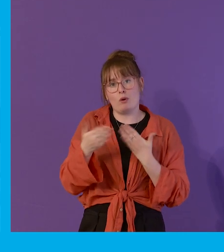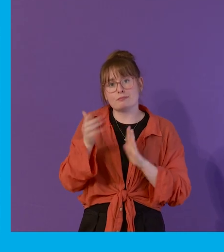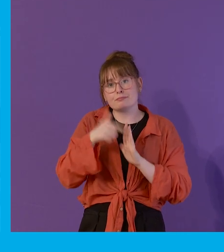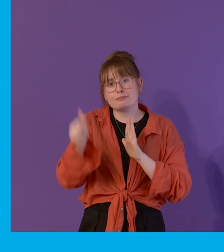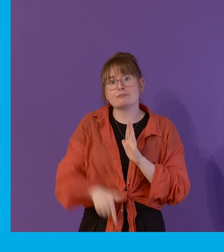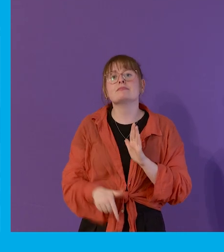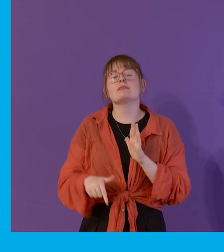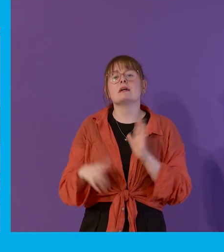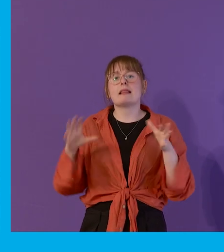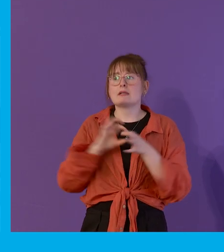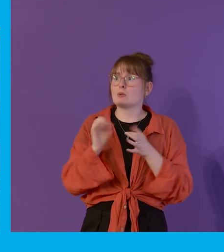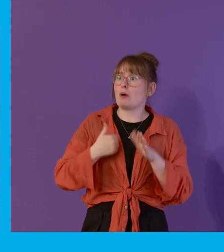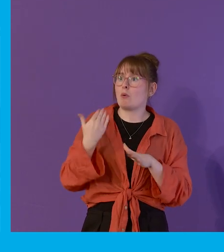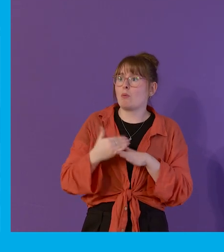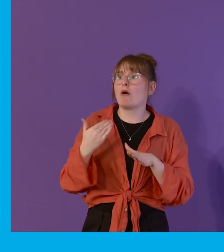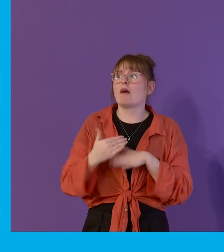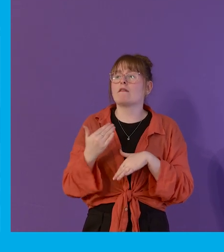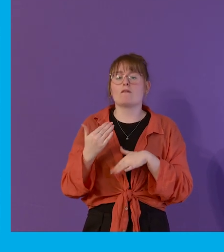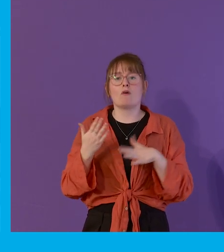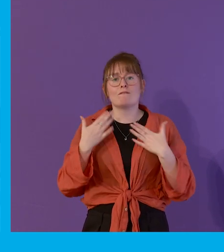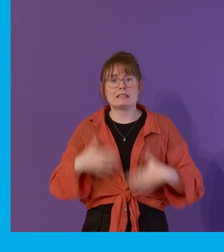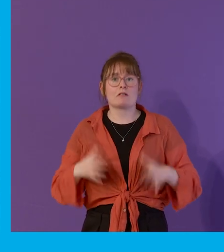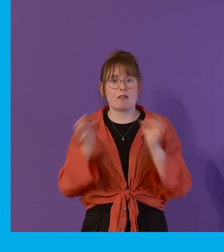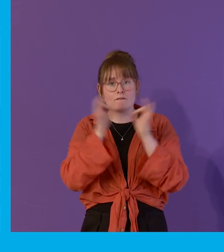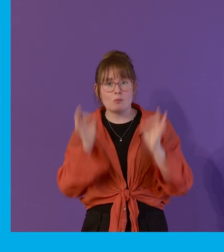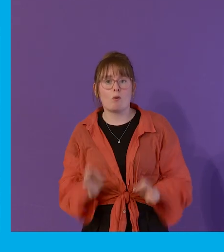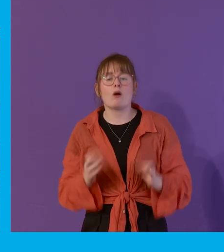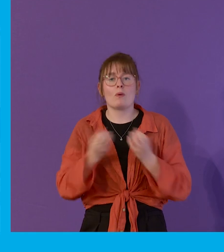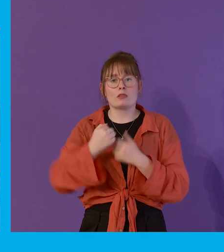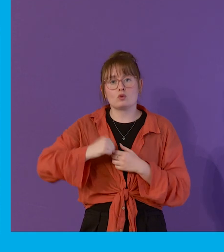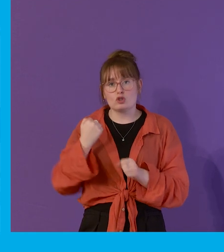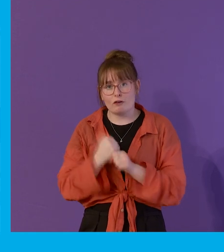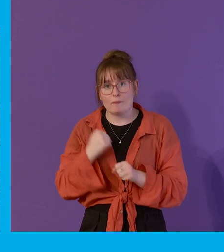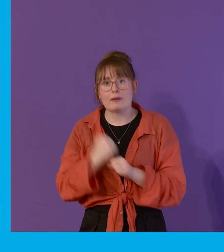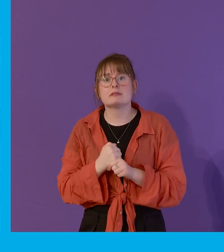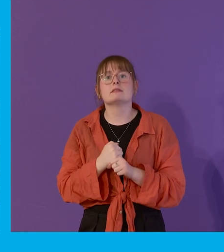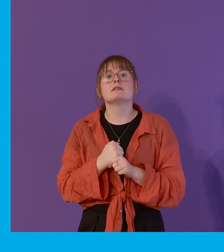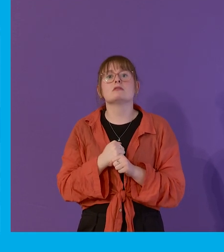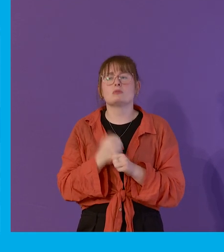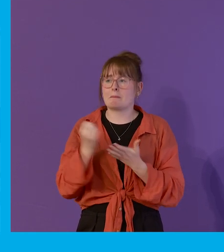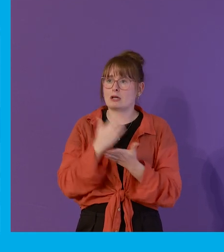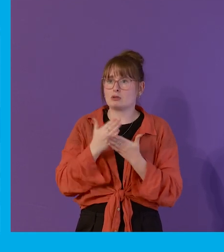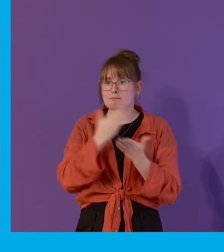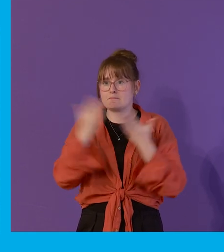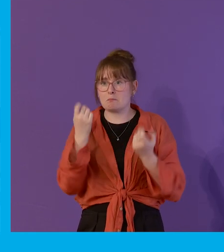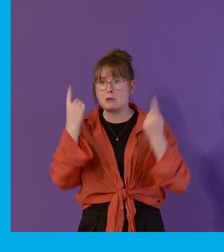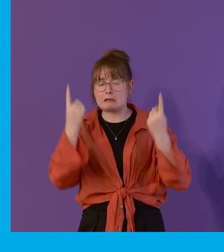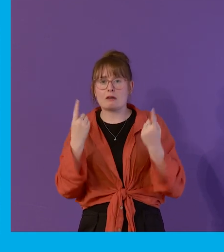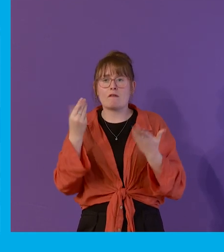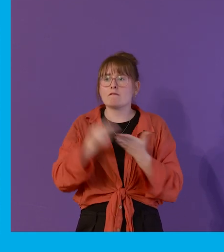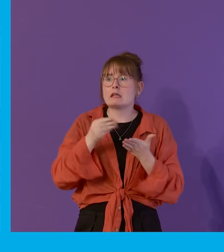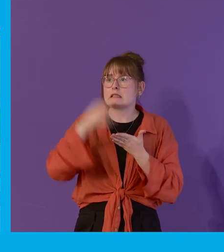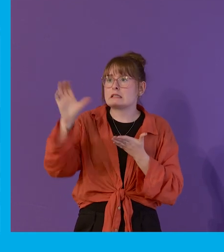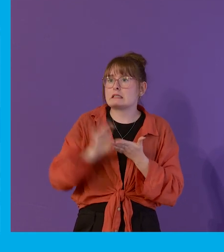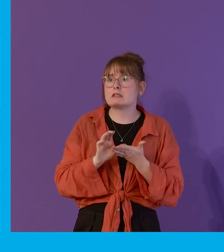the work that's going on to develop a new fiscal framework with the Scottish Government, just an understanding of where the funding is going to be